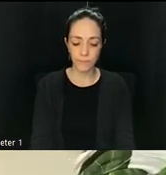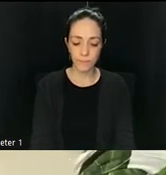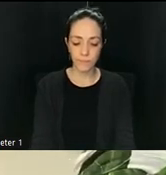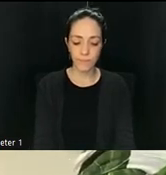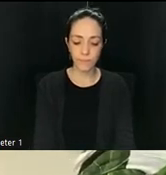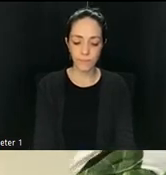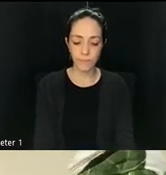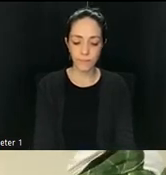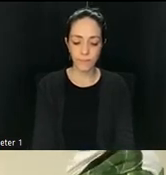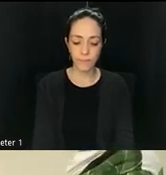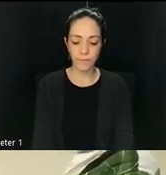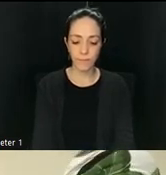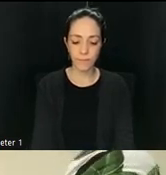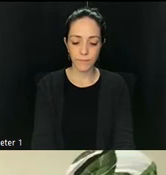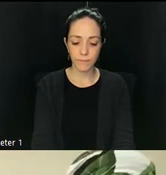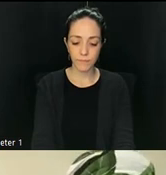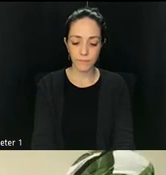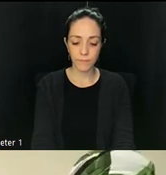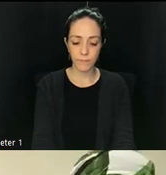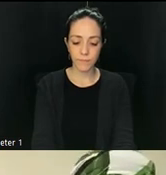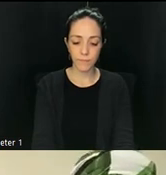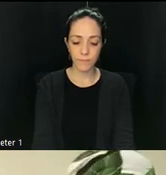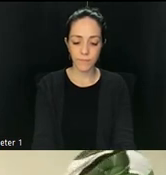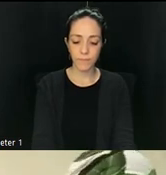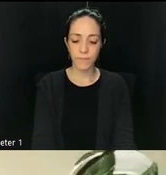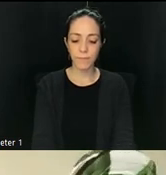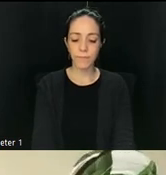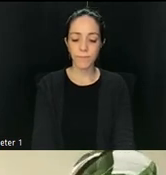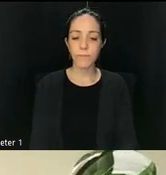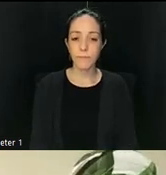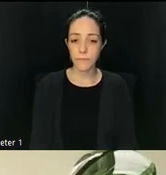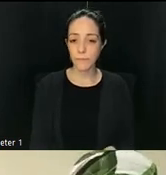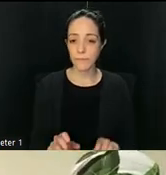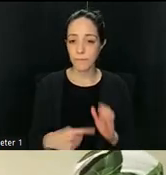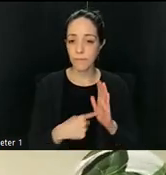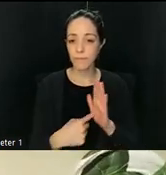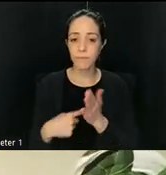Are we able to show the discussion slide?